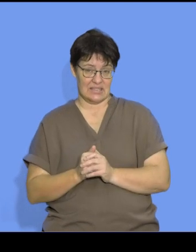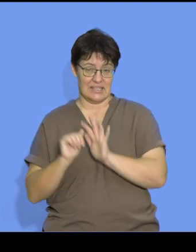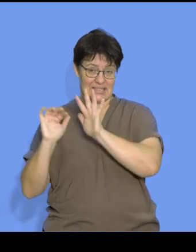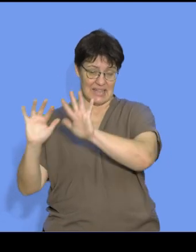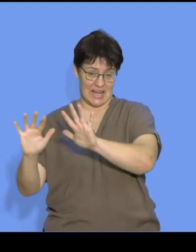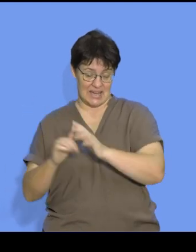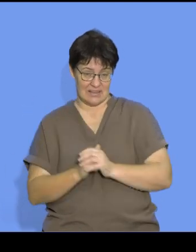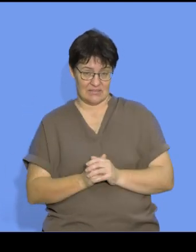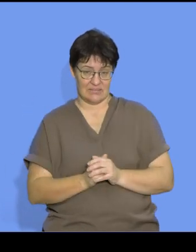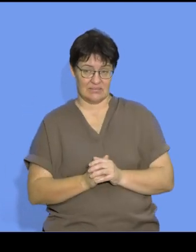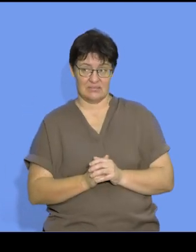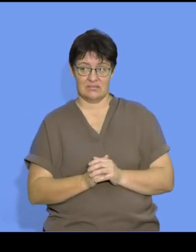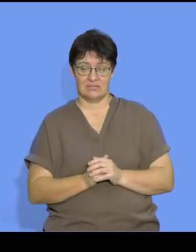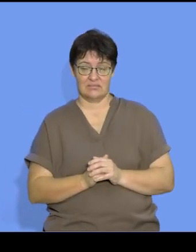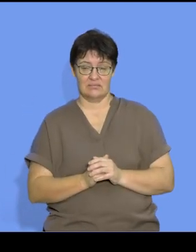10,